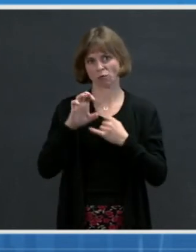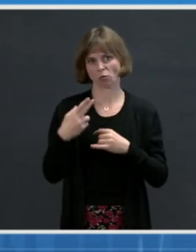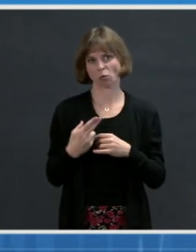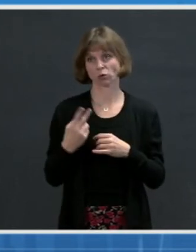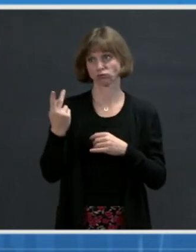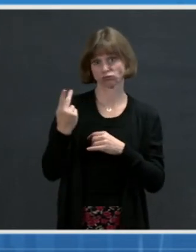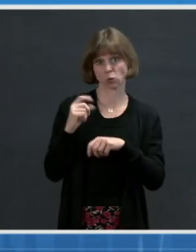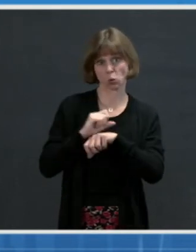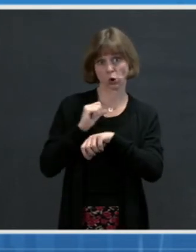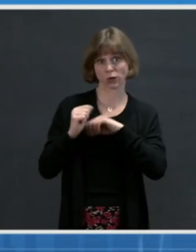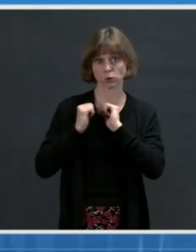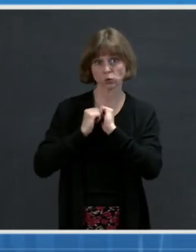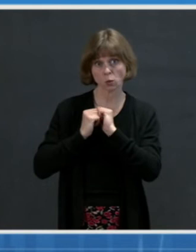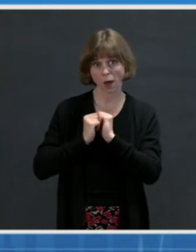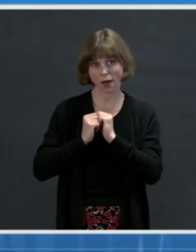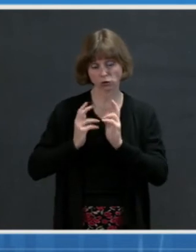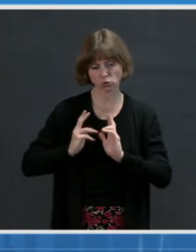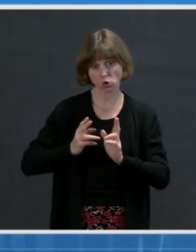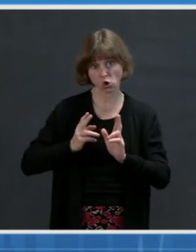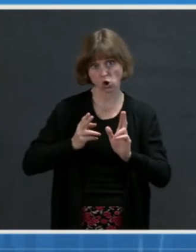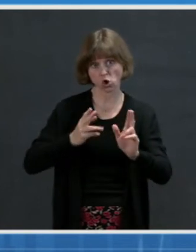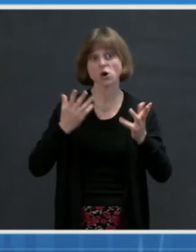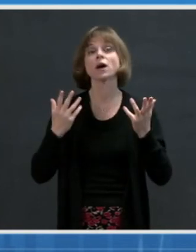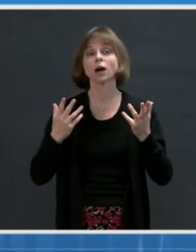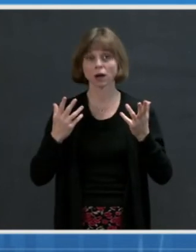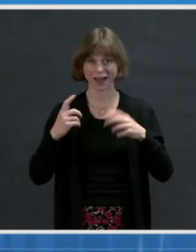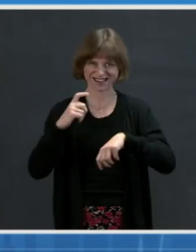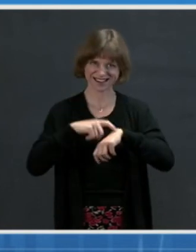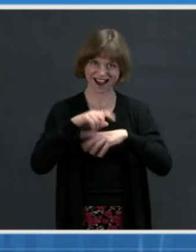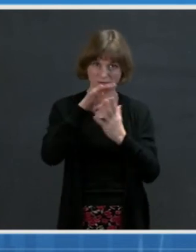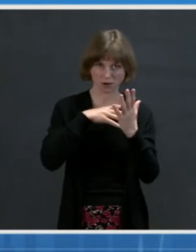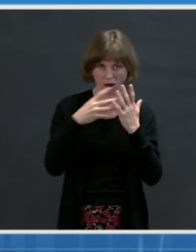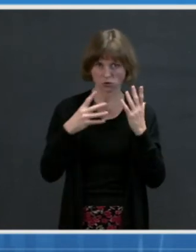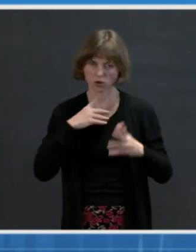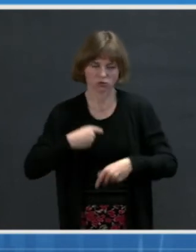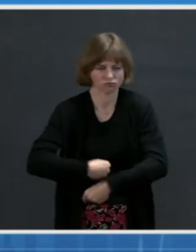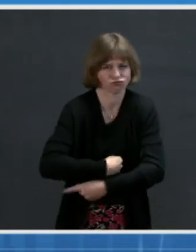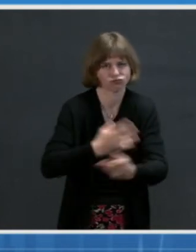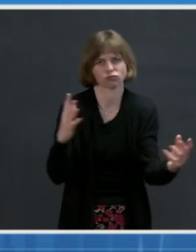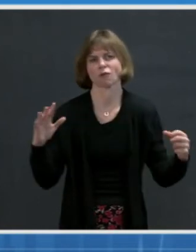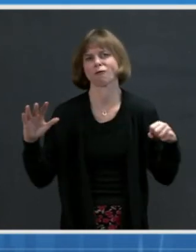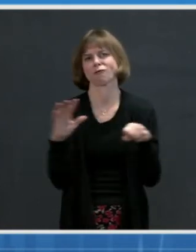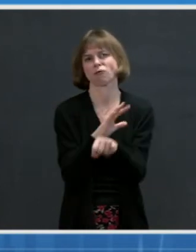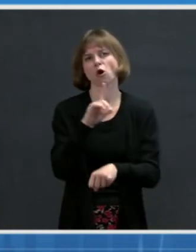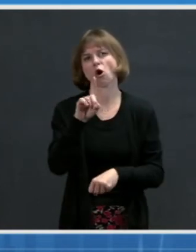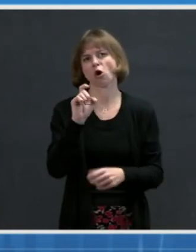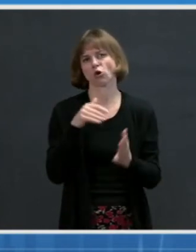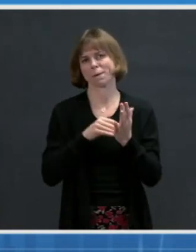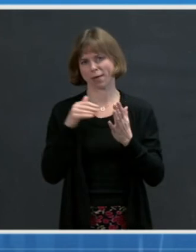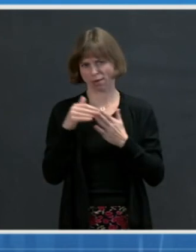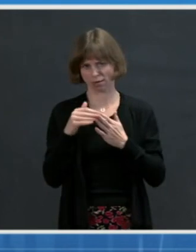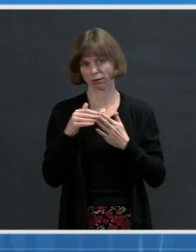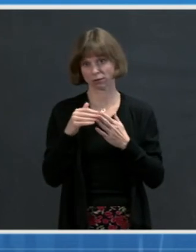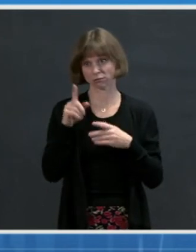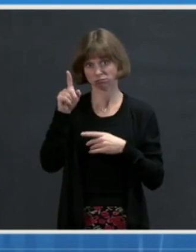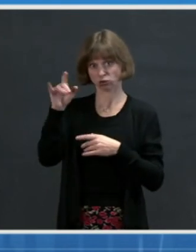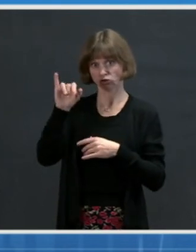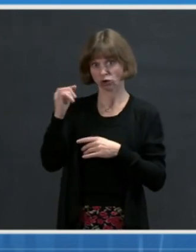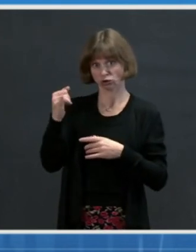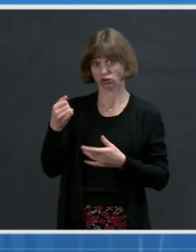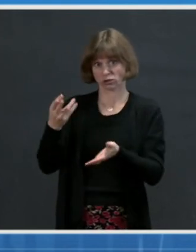the pace and time frame by which they deliver the full 100 million doses, which is required by contract by the end of